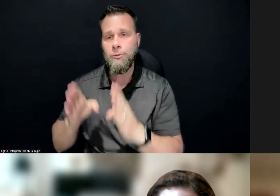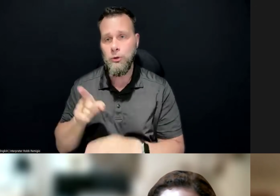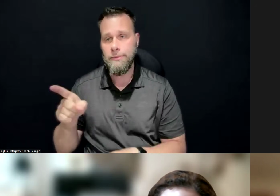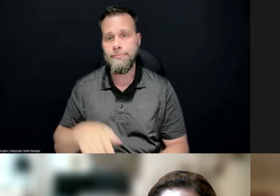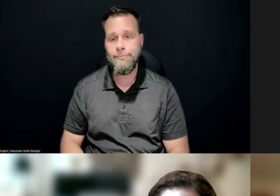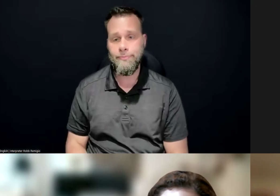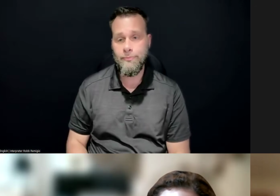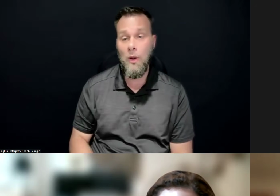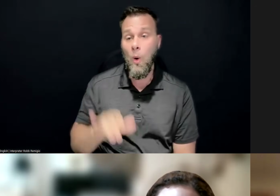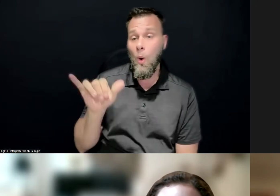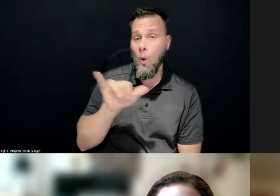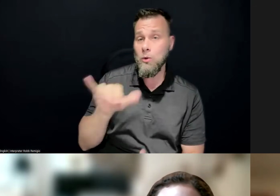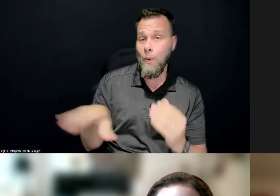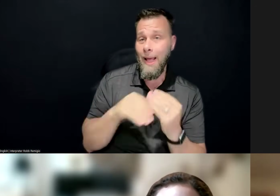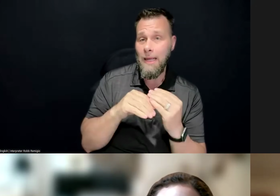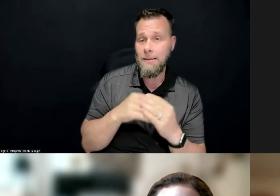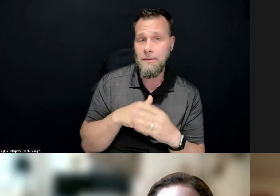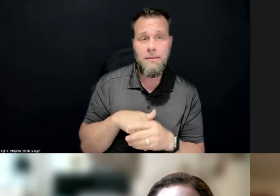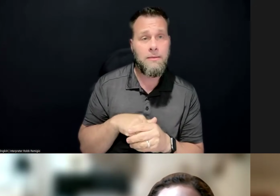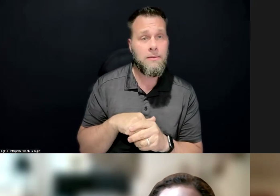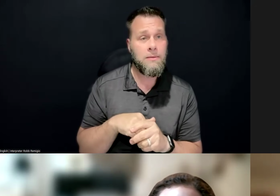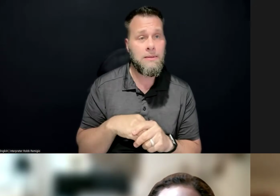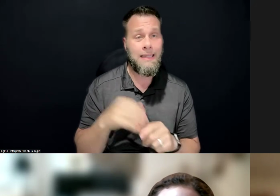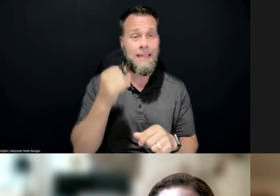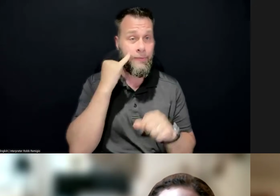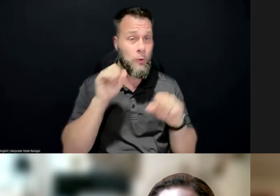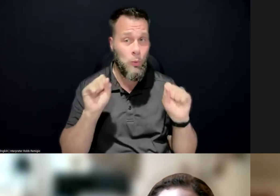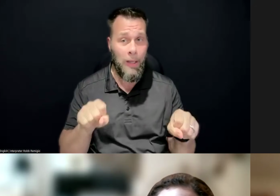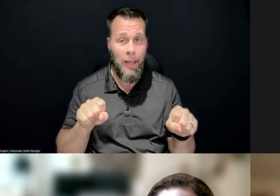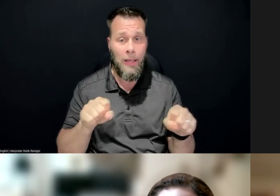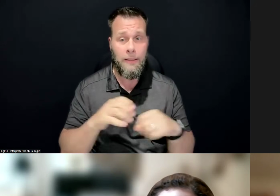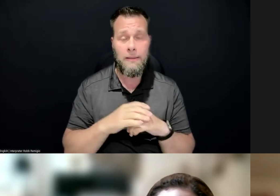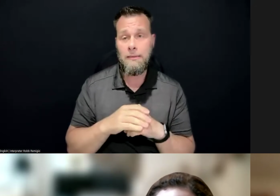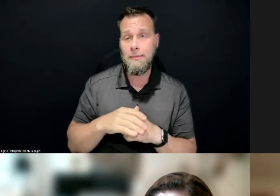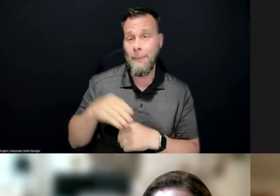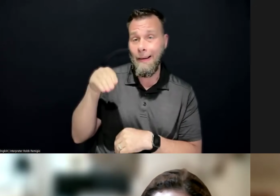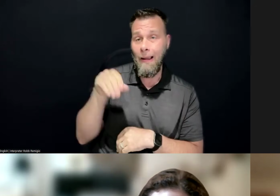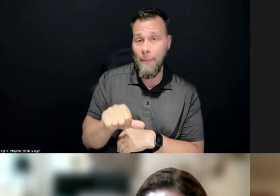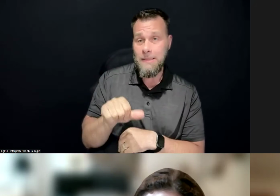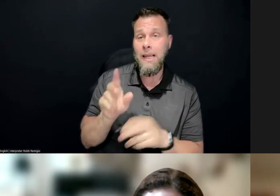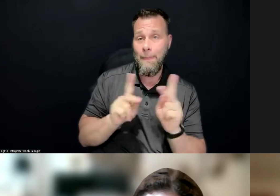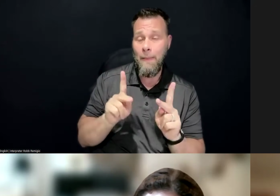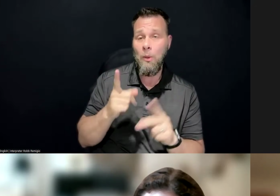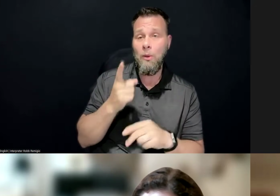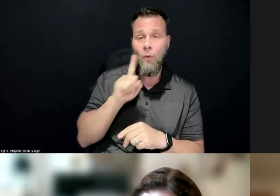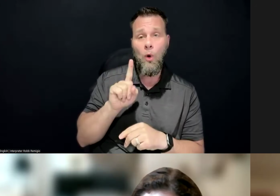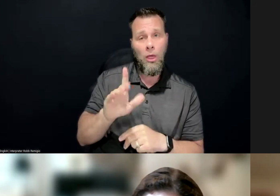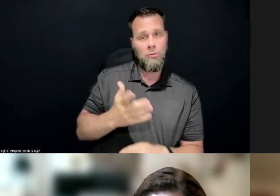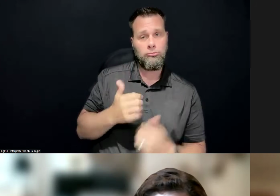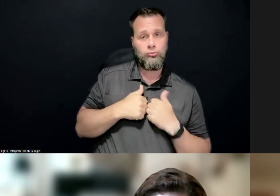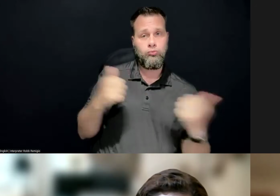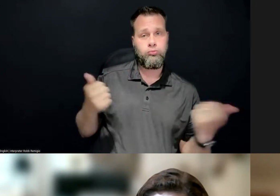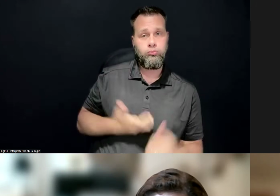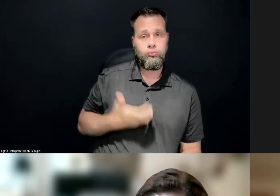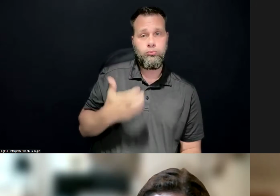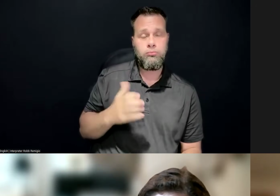I would also Thank add you. that if Thank you're you. Yeah, able to compensate people for their lived experience, just because